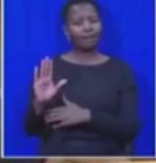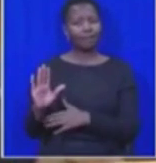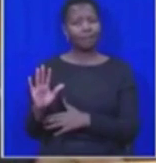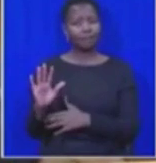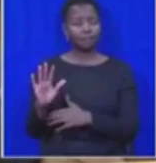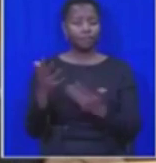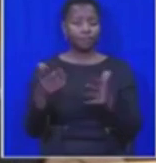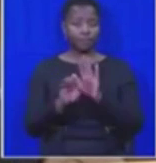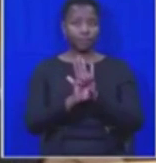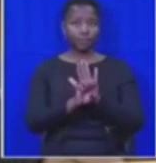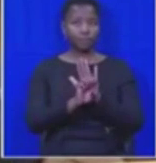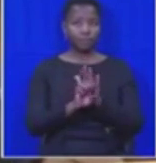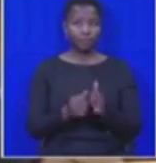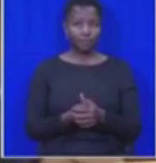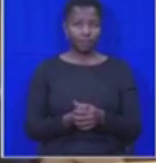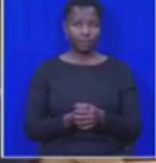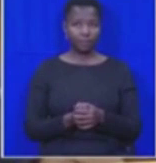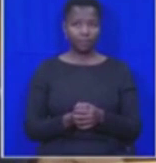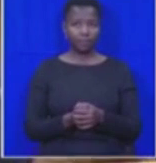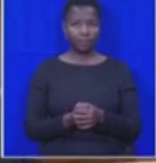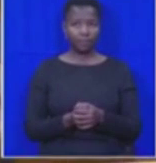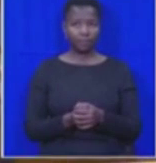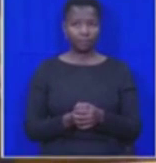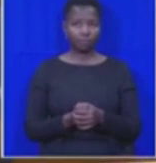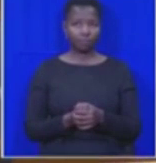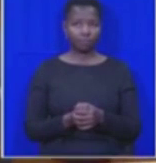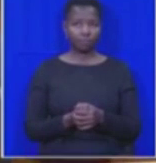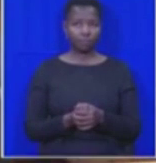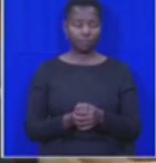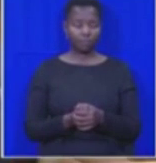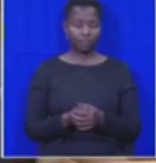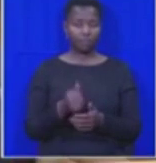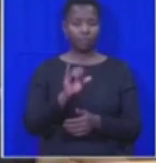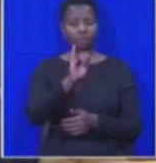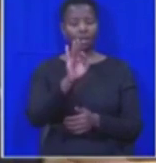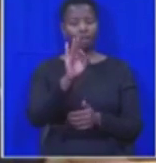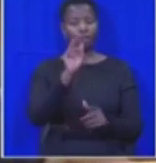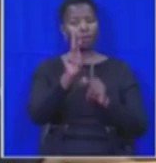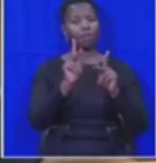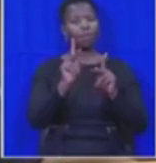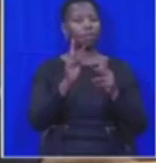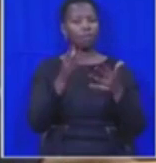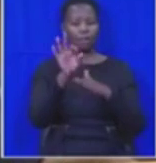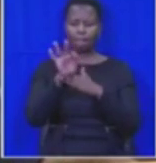For an example, if people were to claiming of the land,